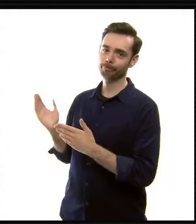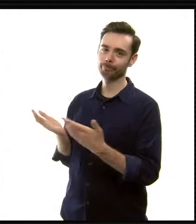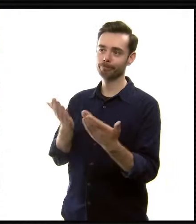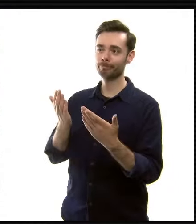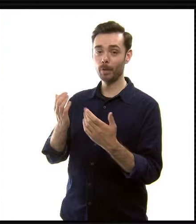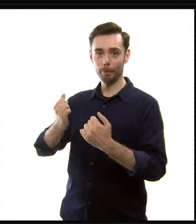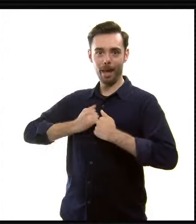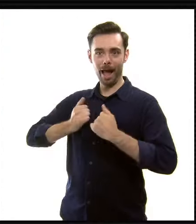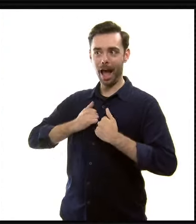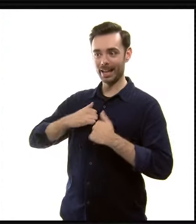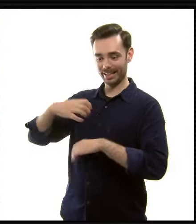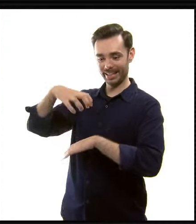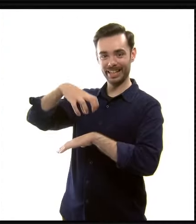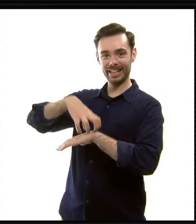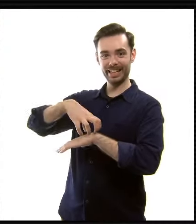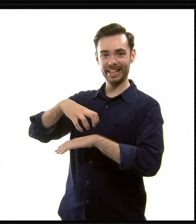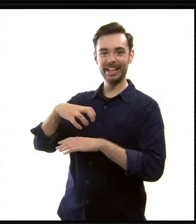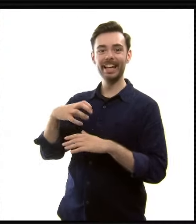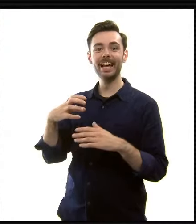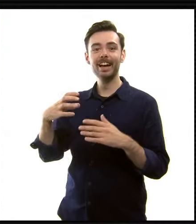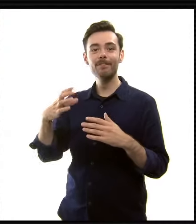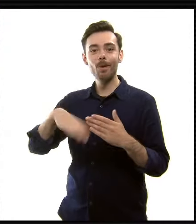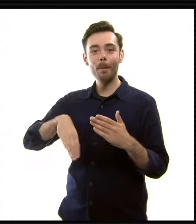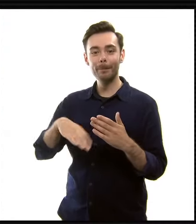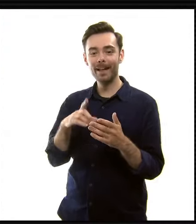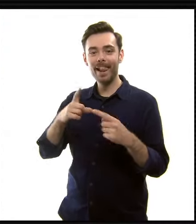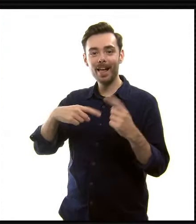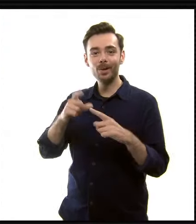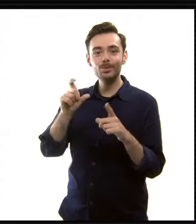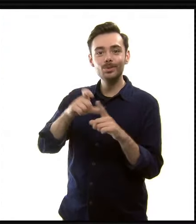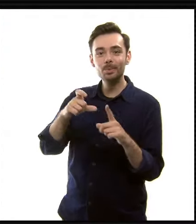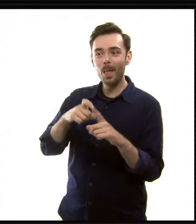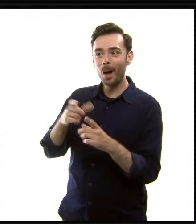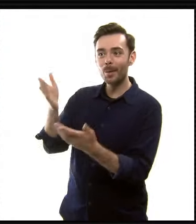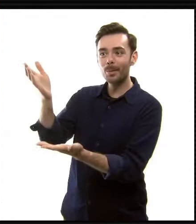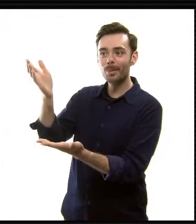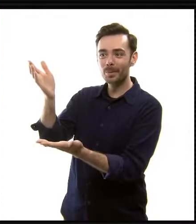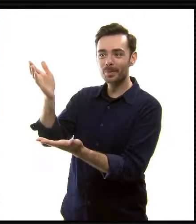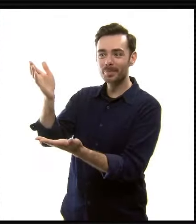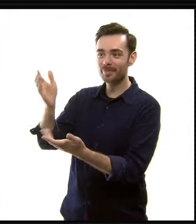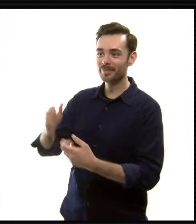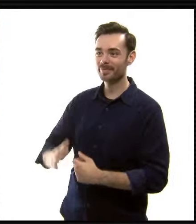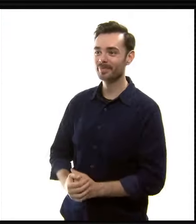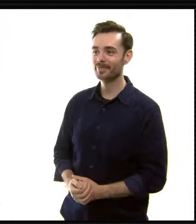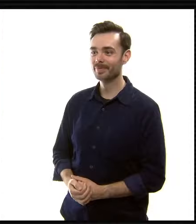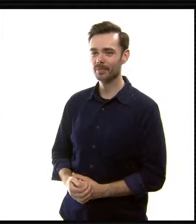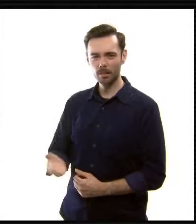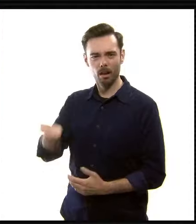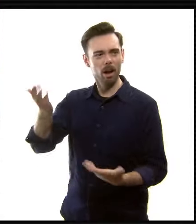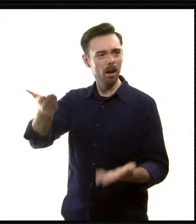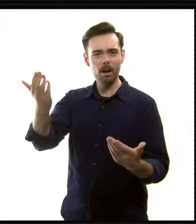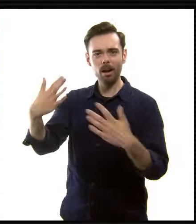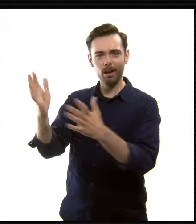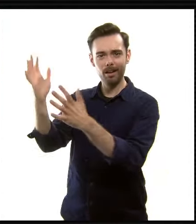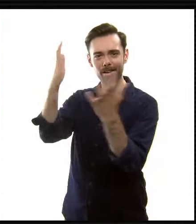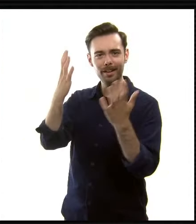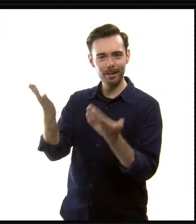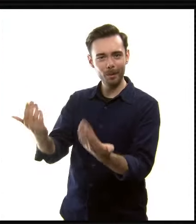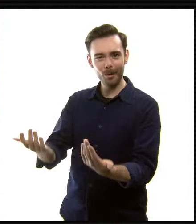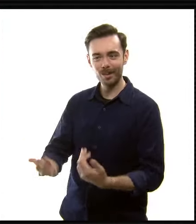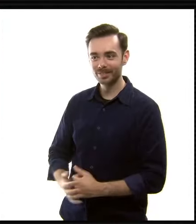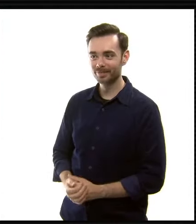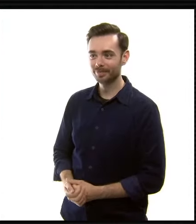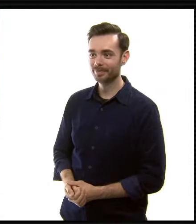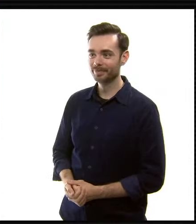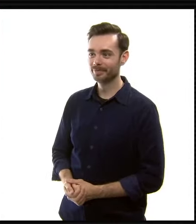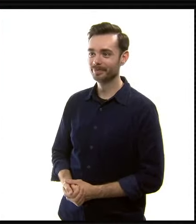Cake Build! Oh, wow. Check that out. Oh, my God. Come on, guys. Look at that. Look what you did. Look at that. Can you